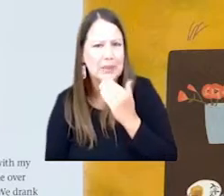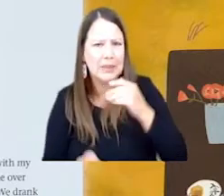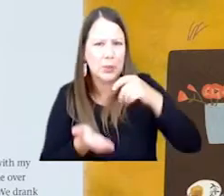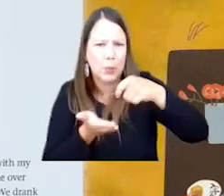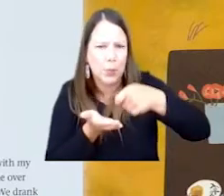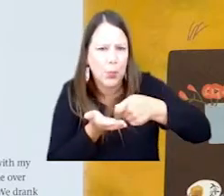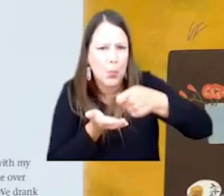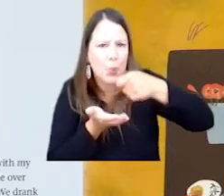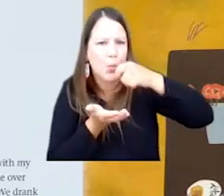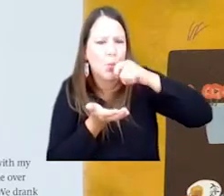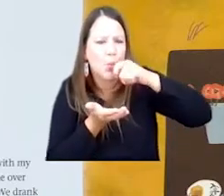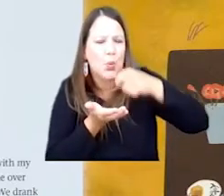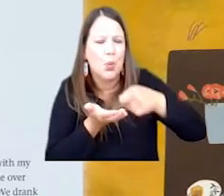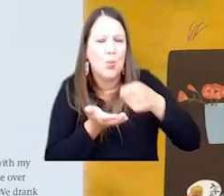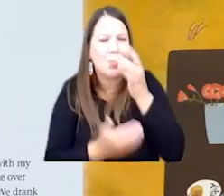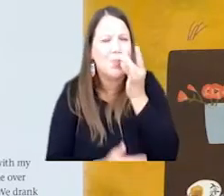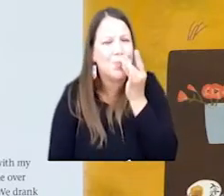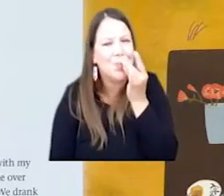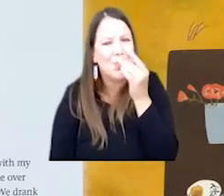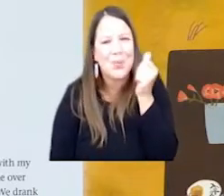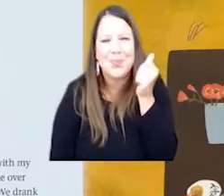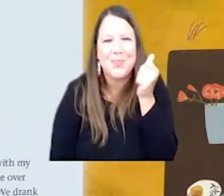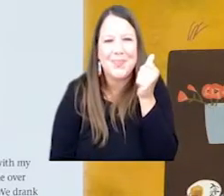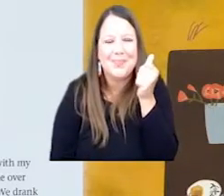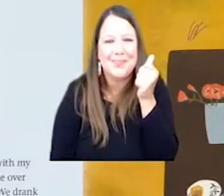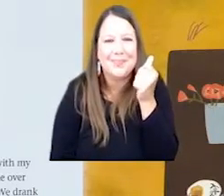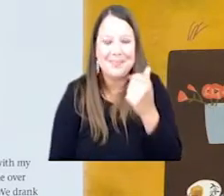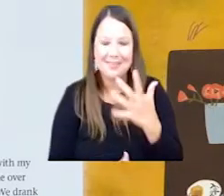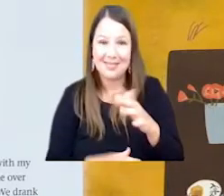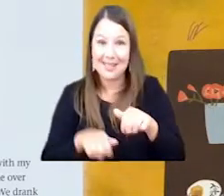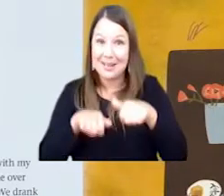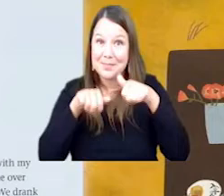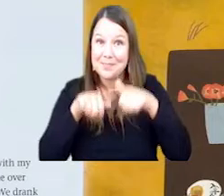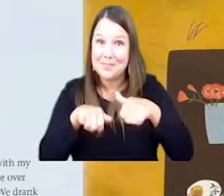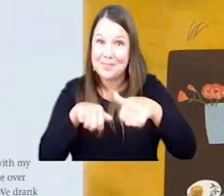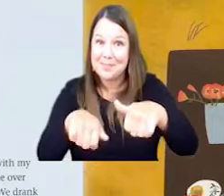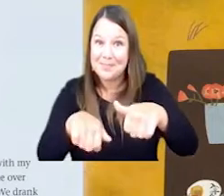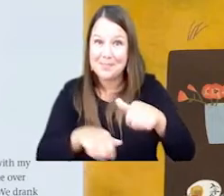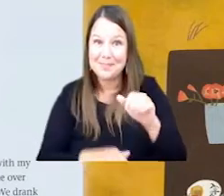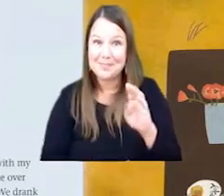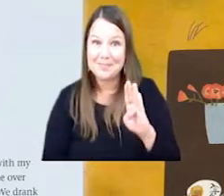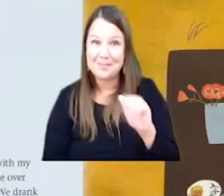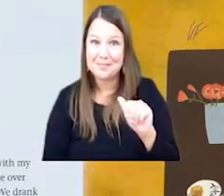bannock was moist and warm and melted in my mouth.